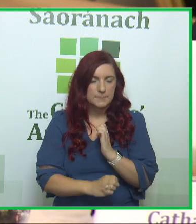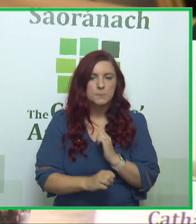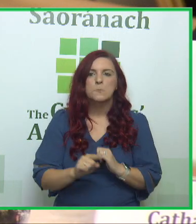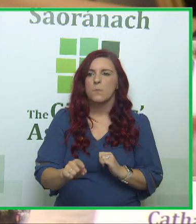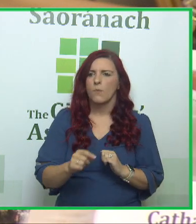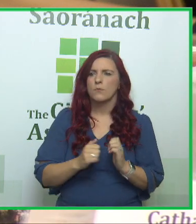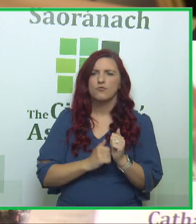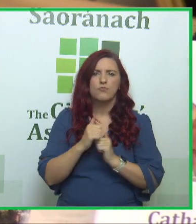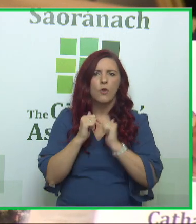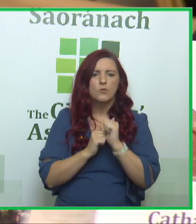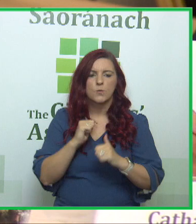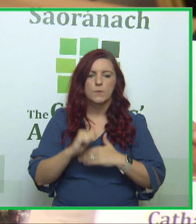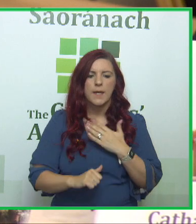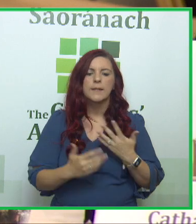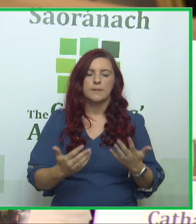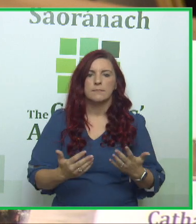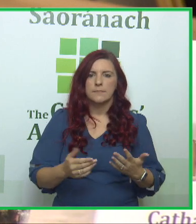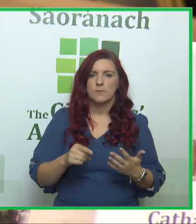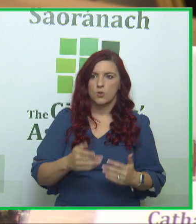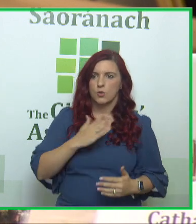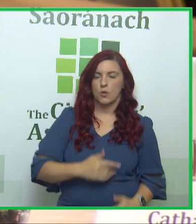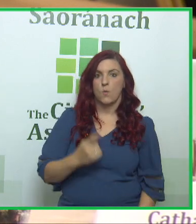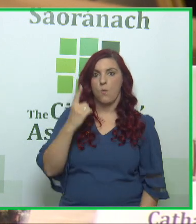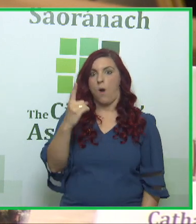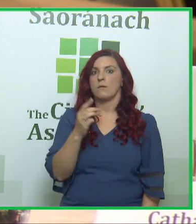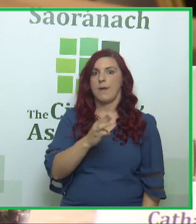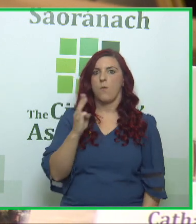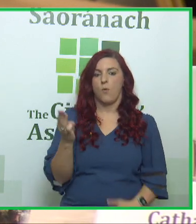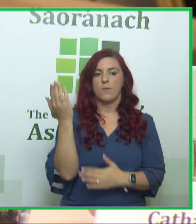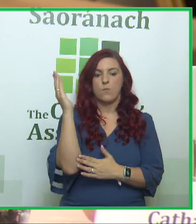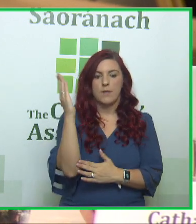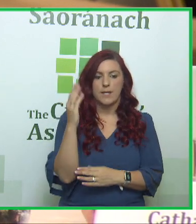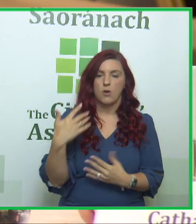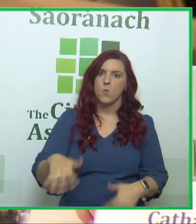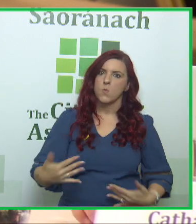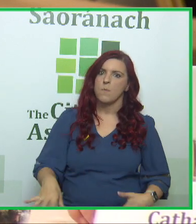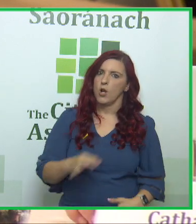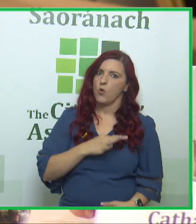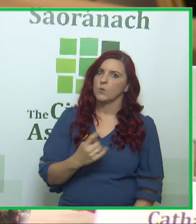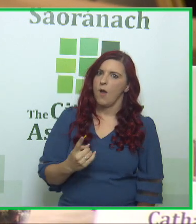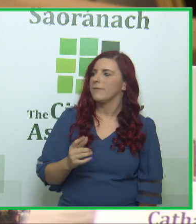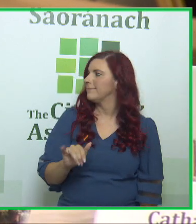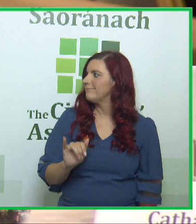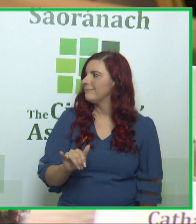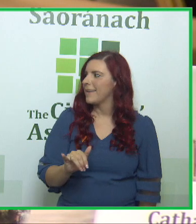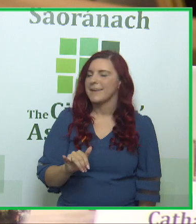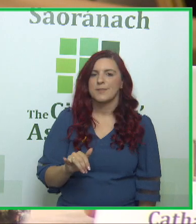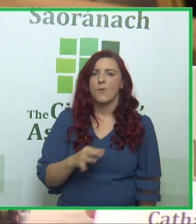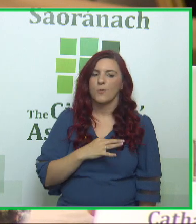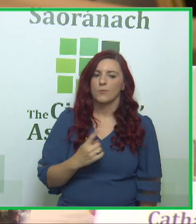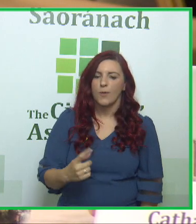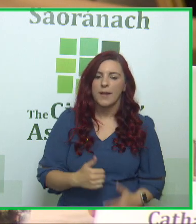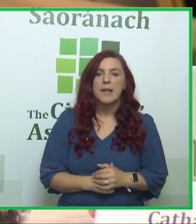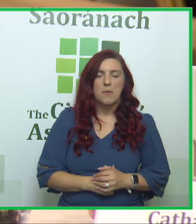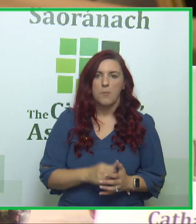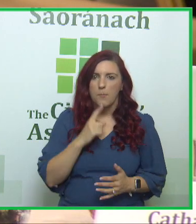today. Thankfully, only one PowerPoint presentation, but it's a really good PowerPoint presentation from Jo-Hanna.